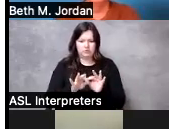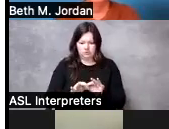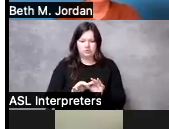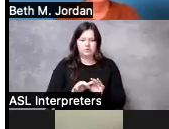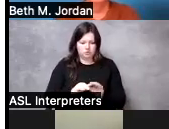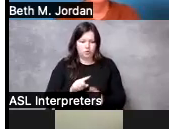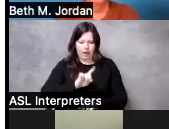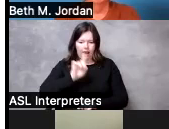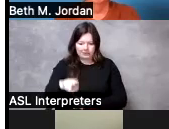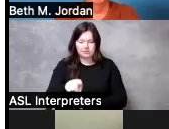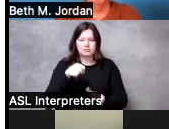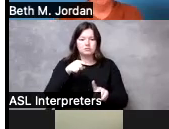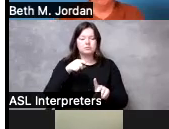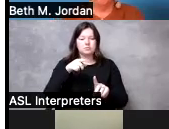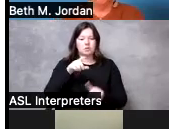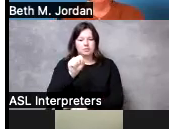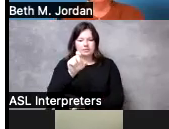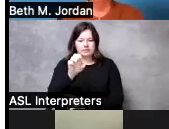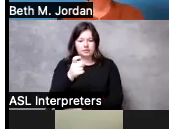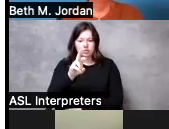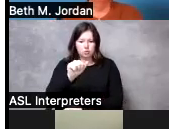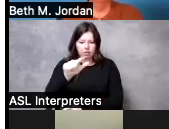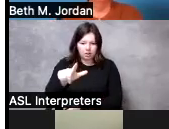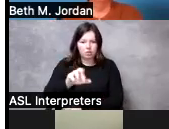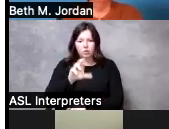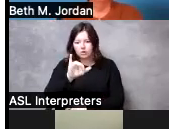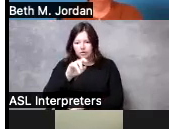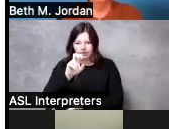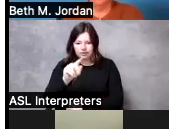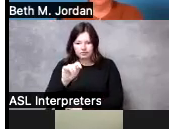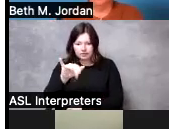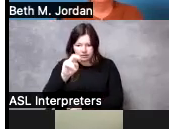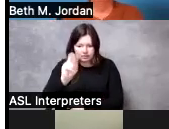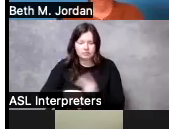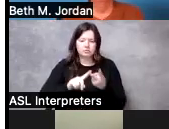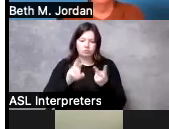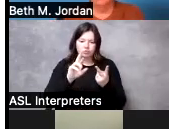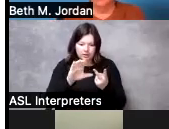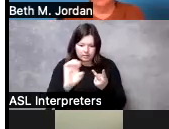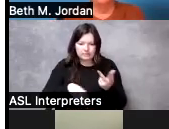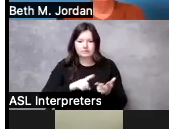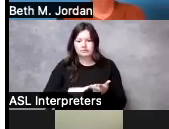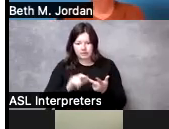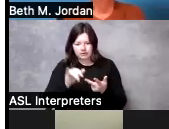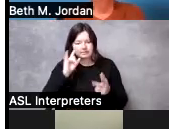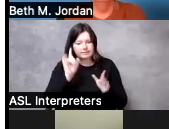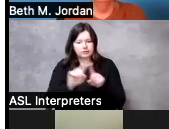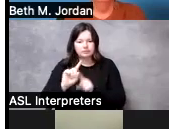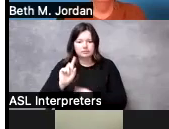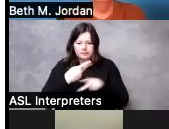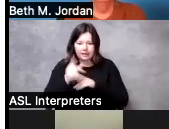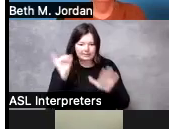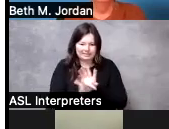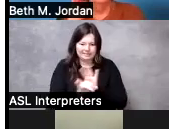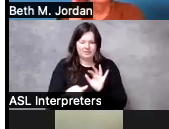gender identity, and race and ethnicity. So it's important to do that disaggregation of the data. Next